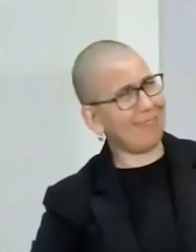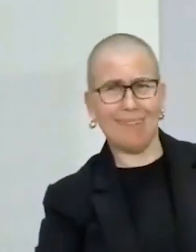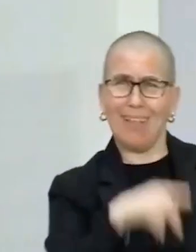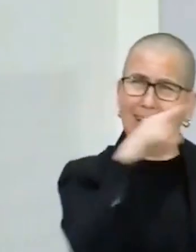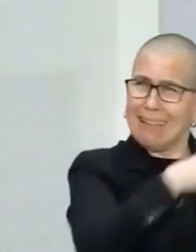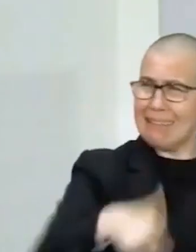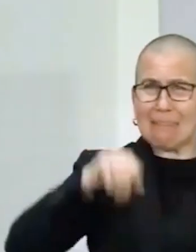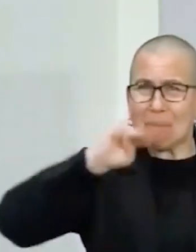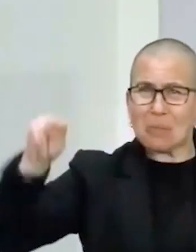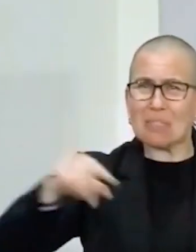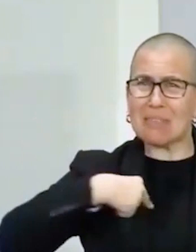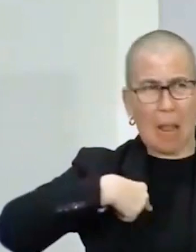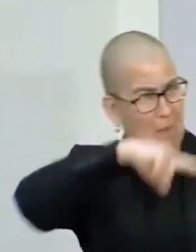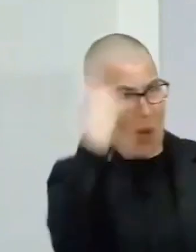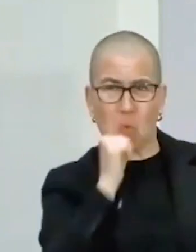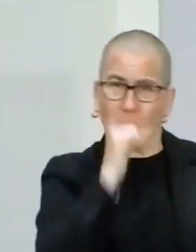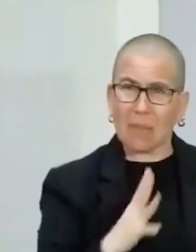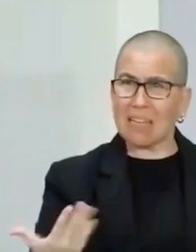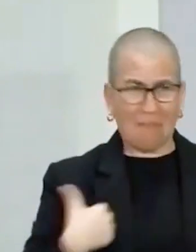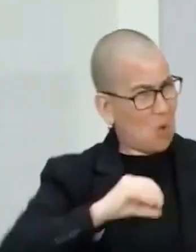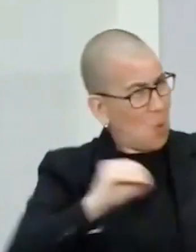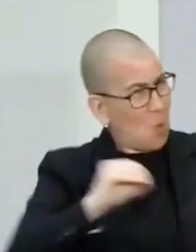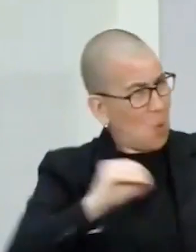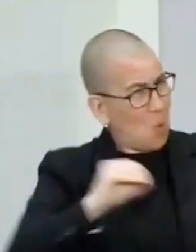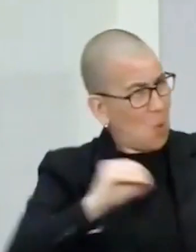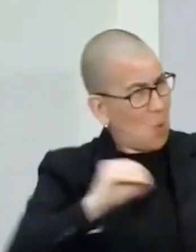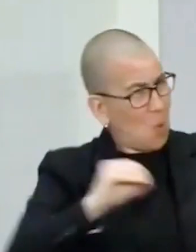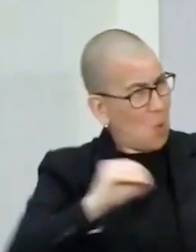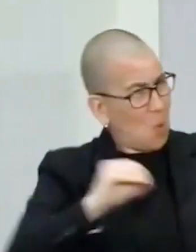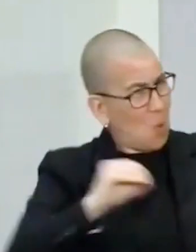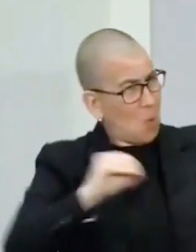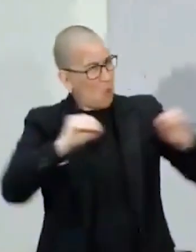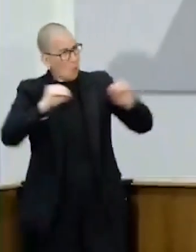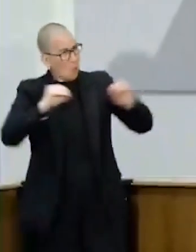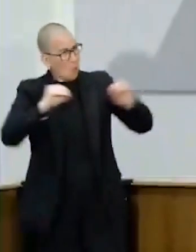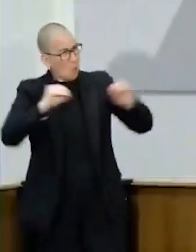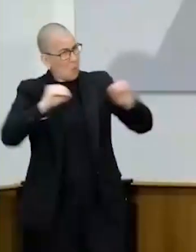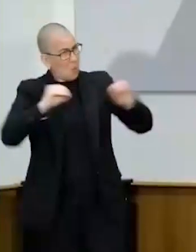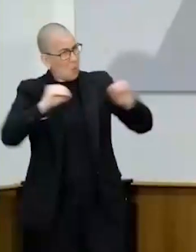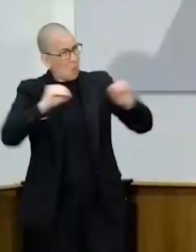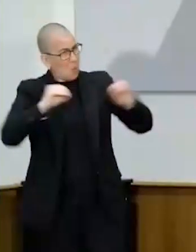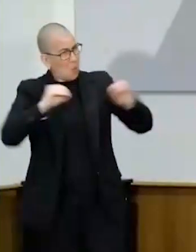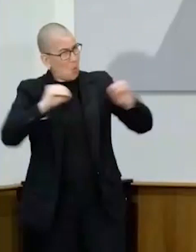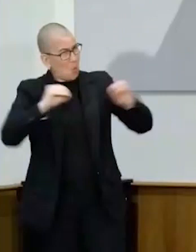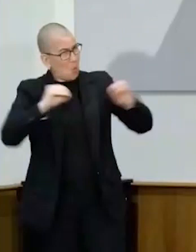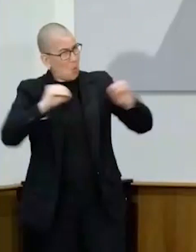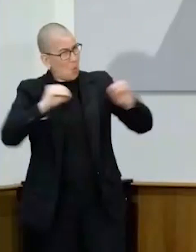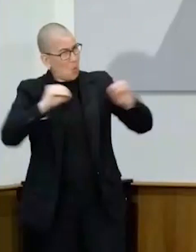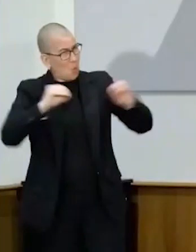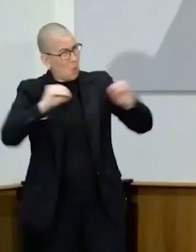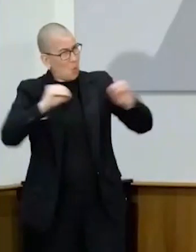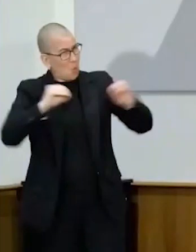power do I have to change this? Her point was, Pause. Listen. What power do you have to change it? More than him. Teach your